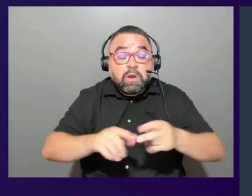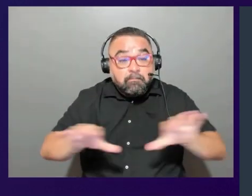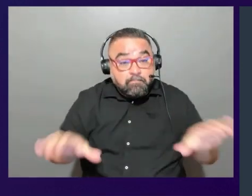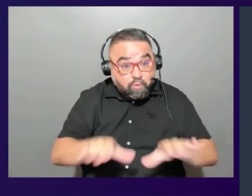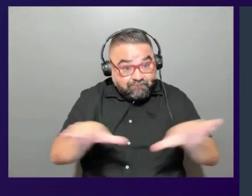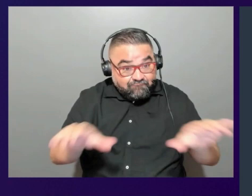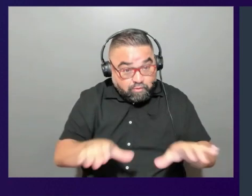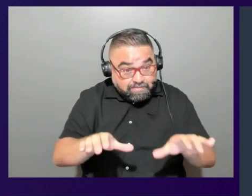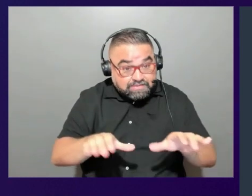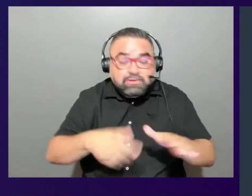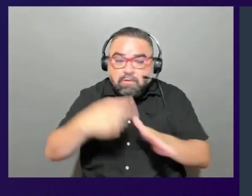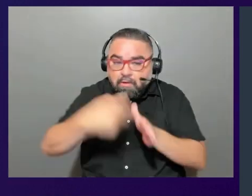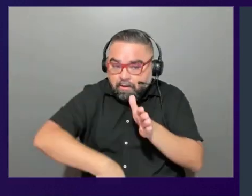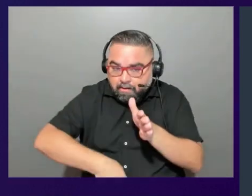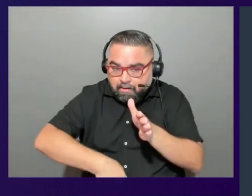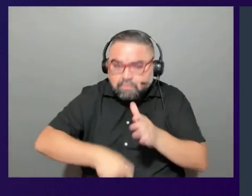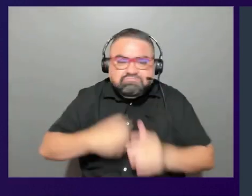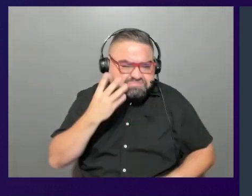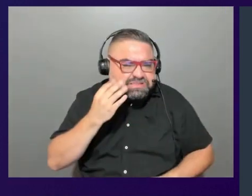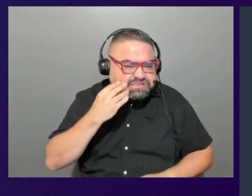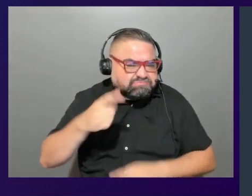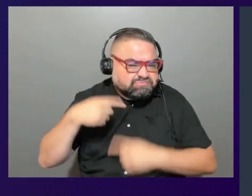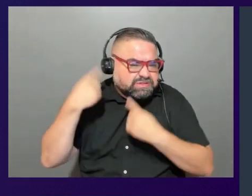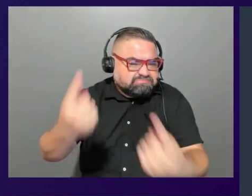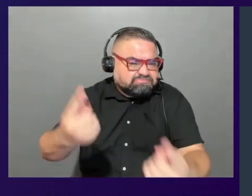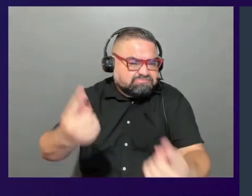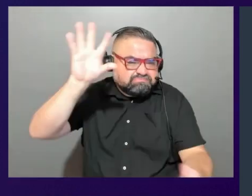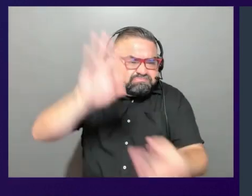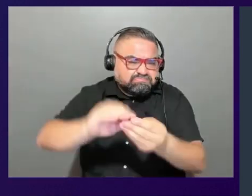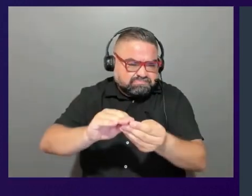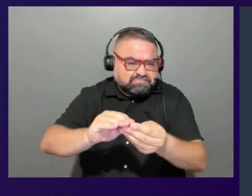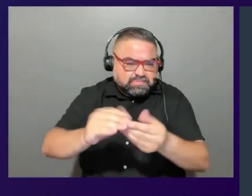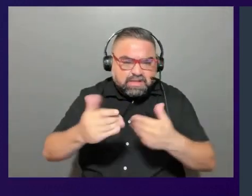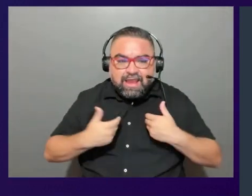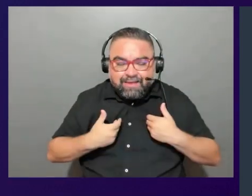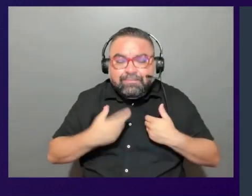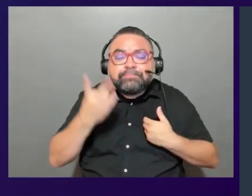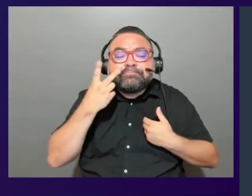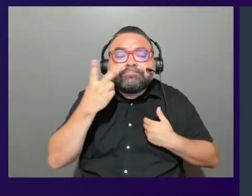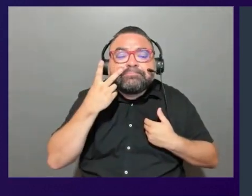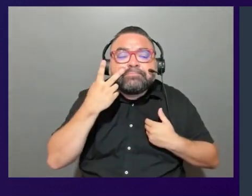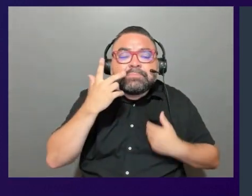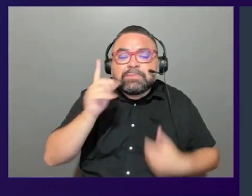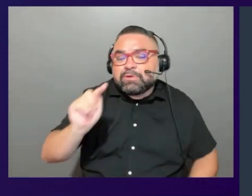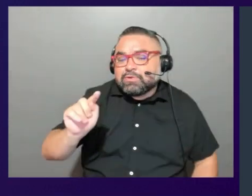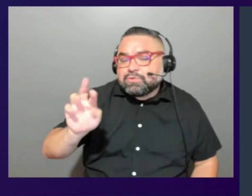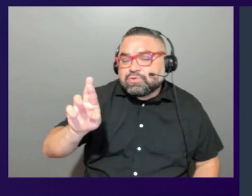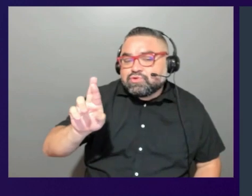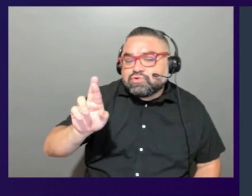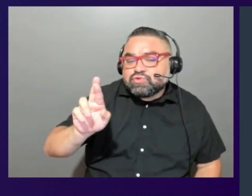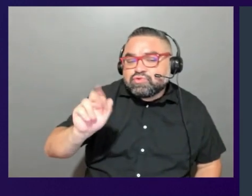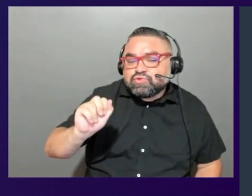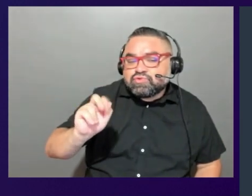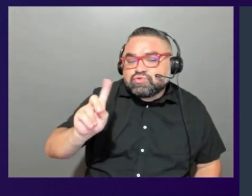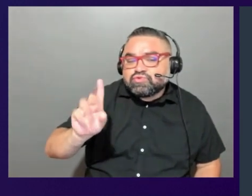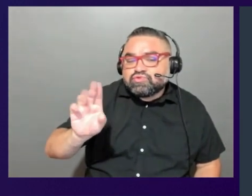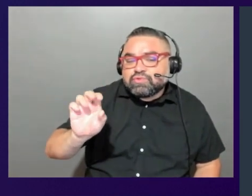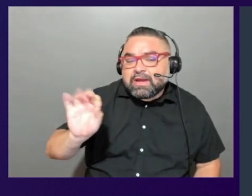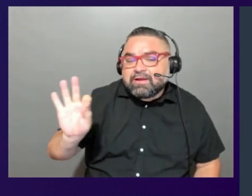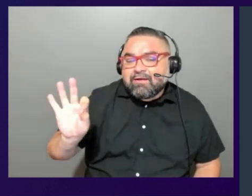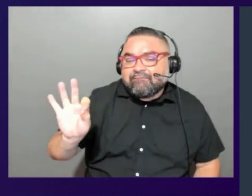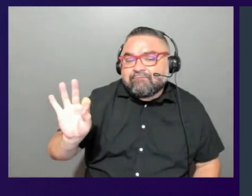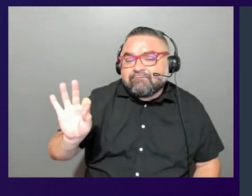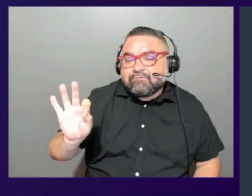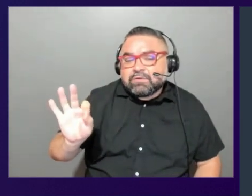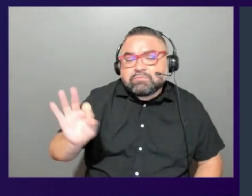consolidated experience to share with you here. So let's look at these trade-offs for each one at a time, starting with collaboration